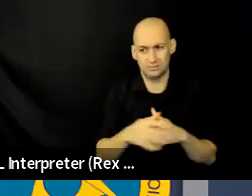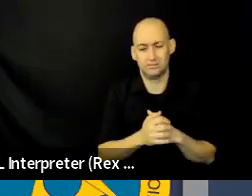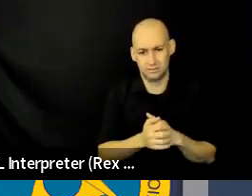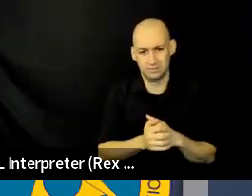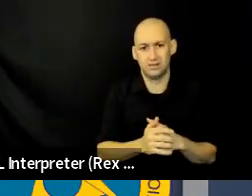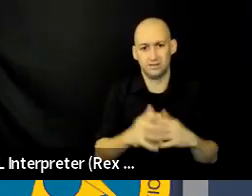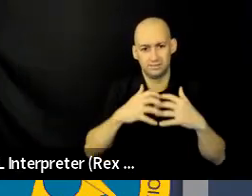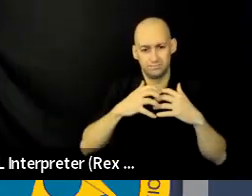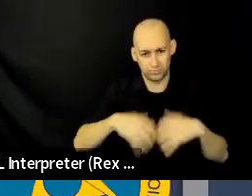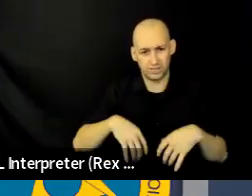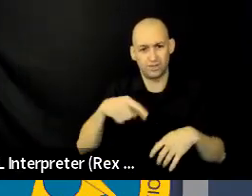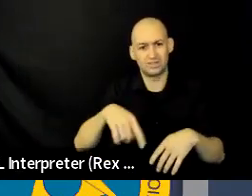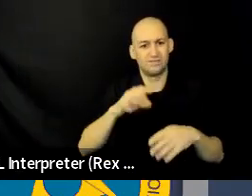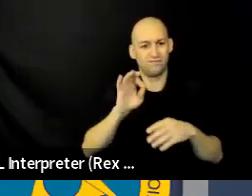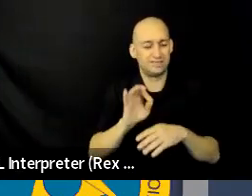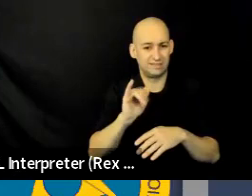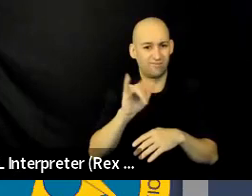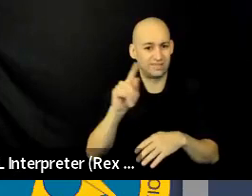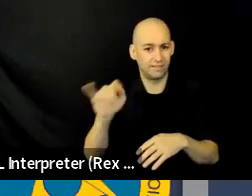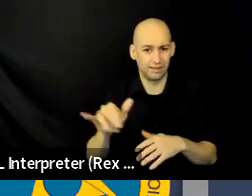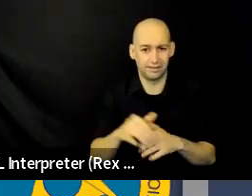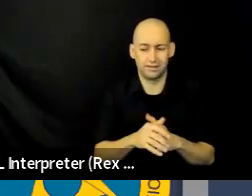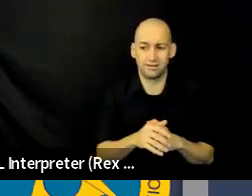down, that's safety.